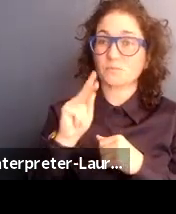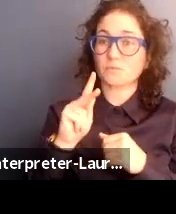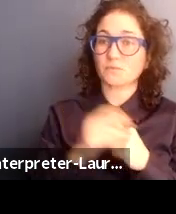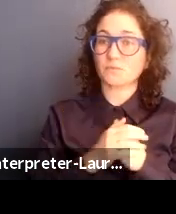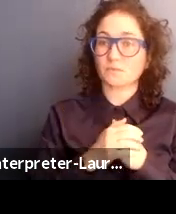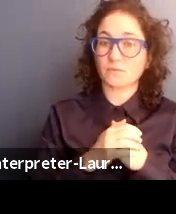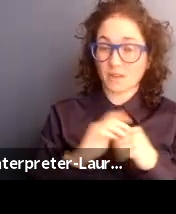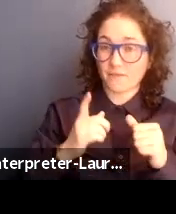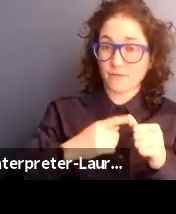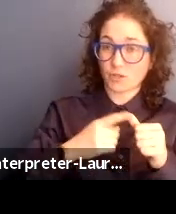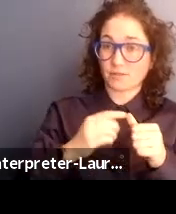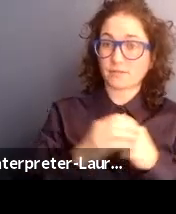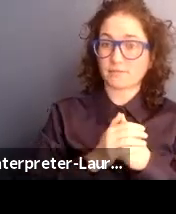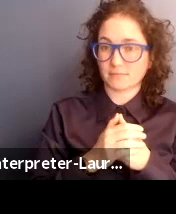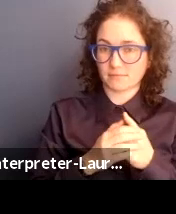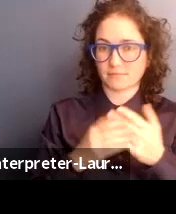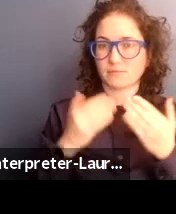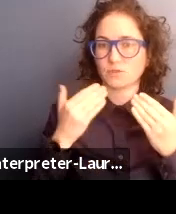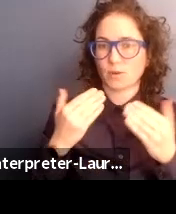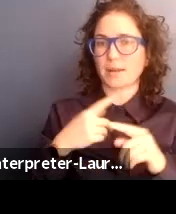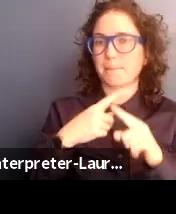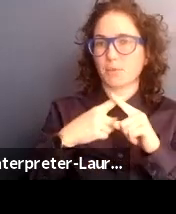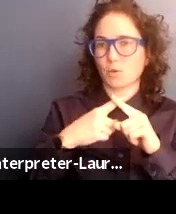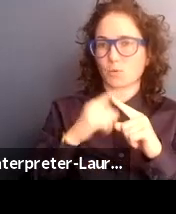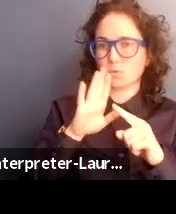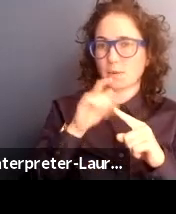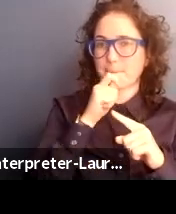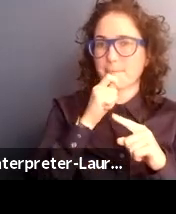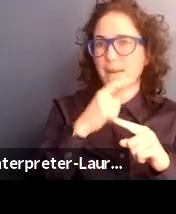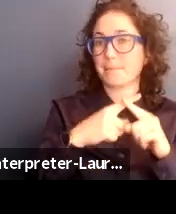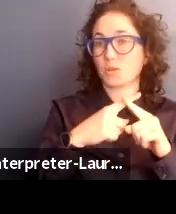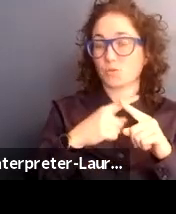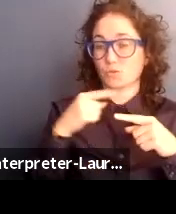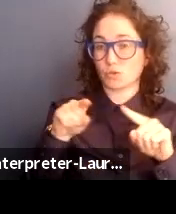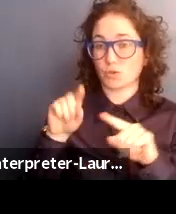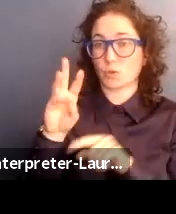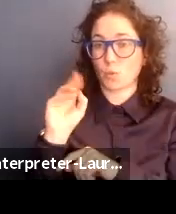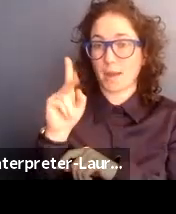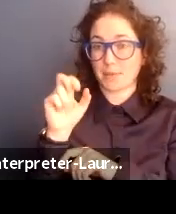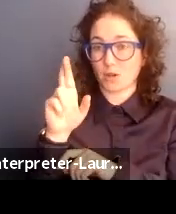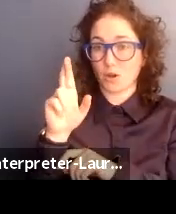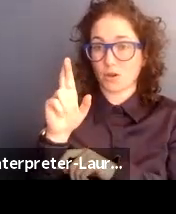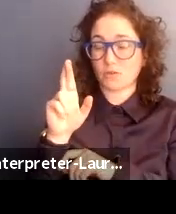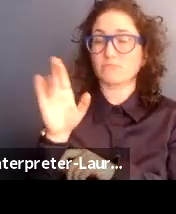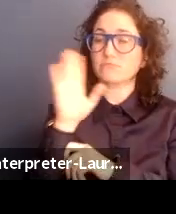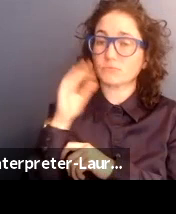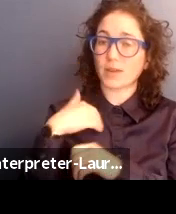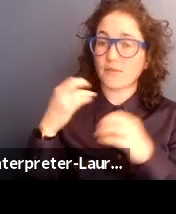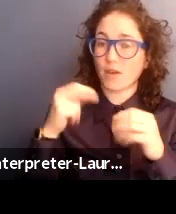first we'd like you to mute your microphone during the webinar, and there'll be opportunities for you